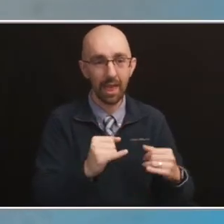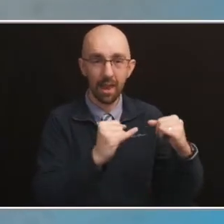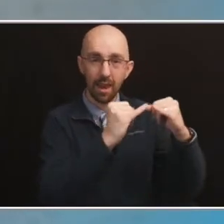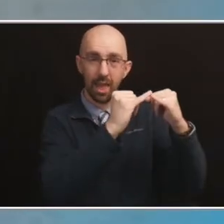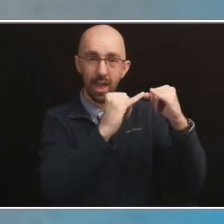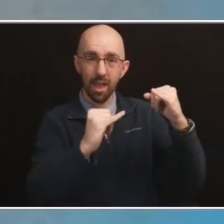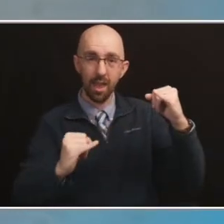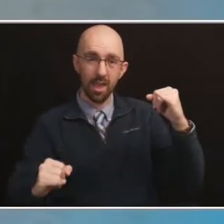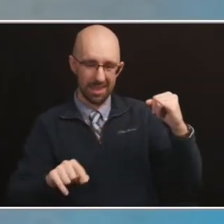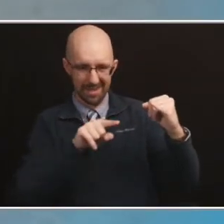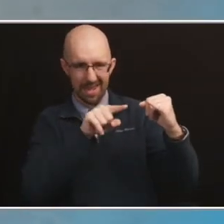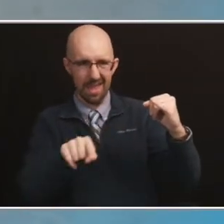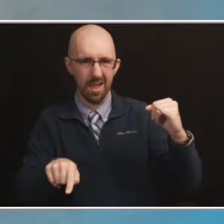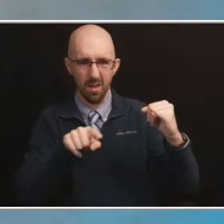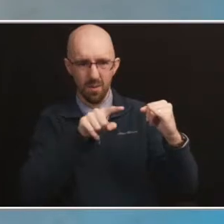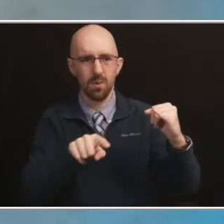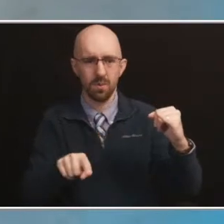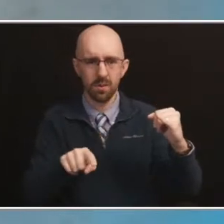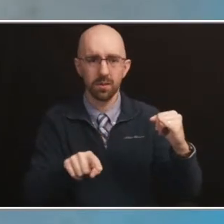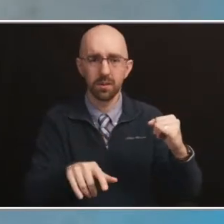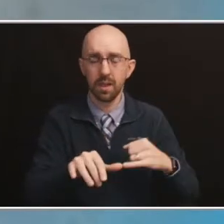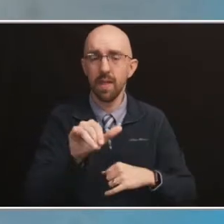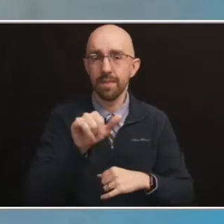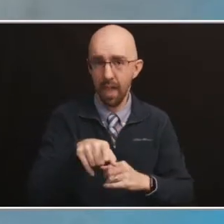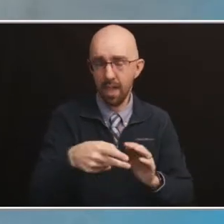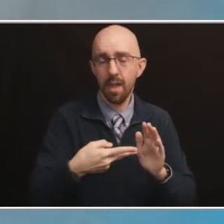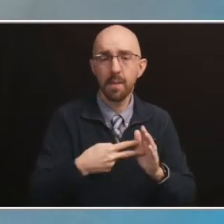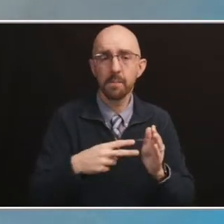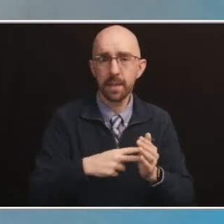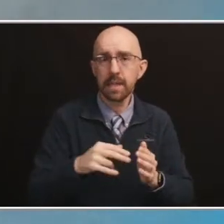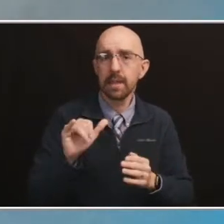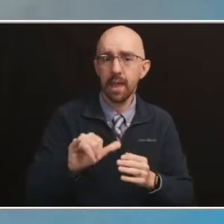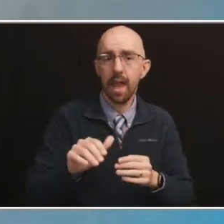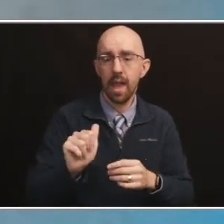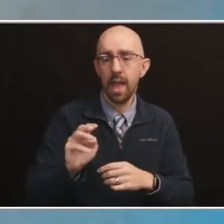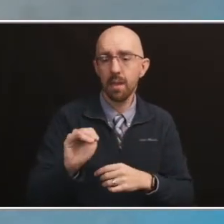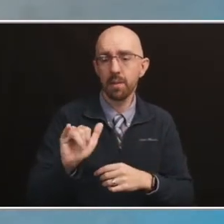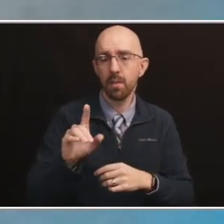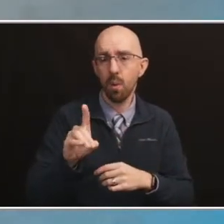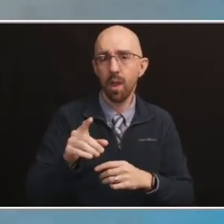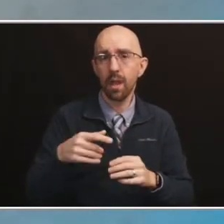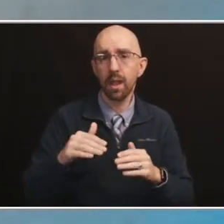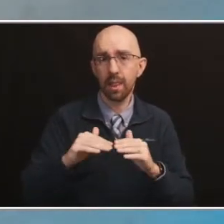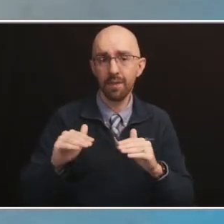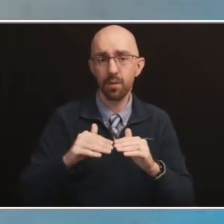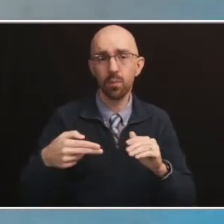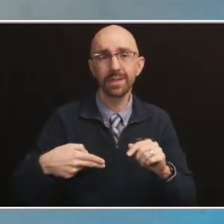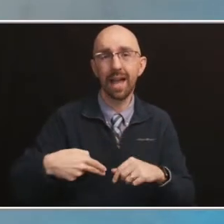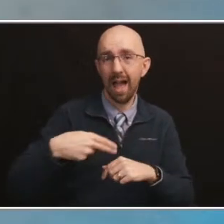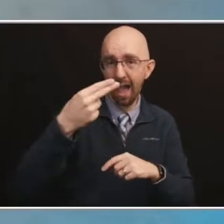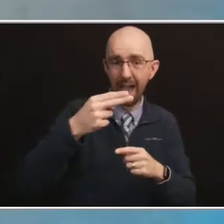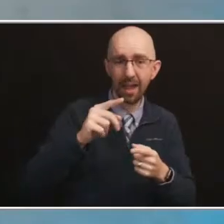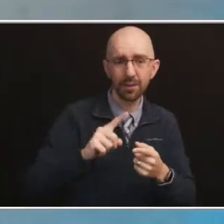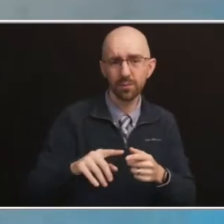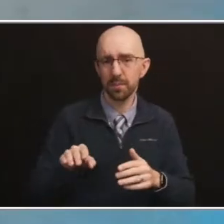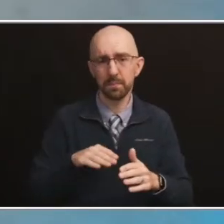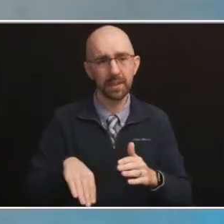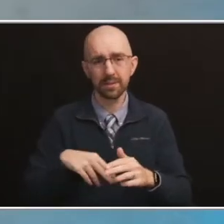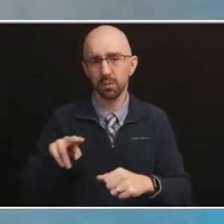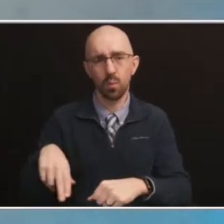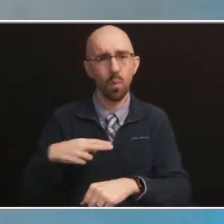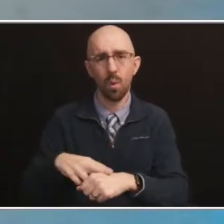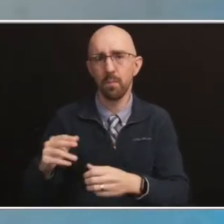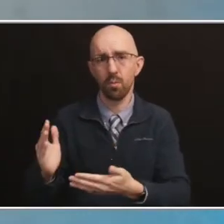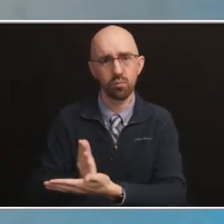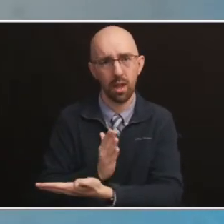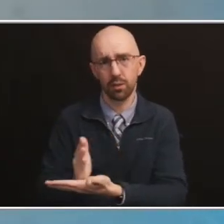And that line coming down means that his amyloid level went from high to basically the normal range, or what